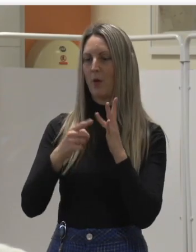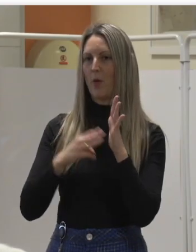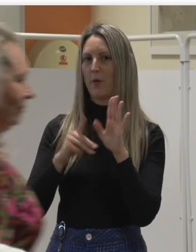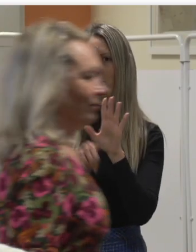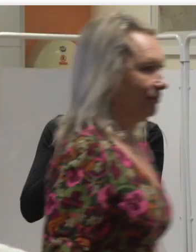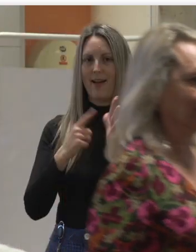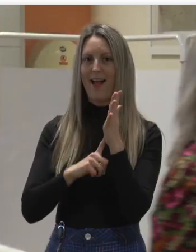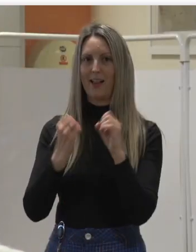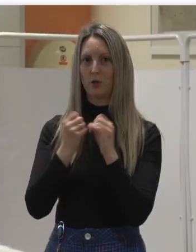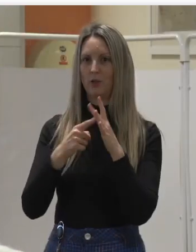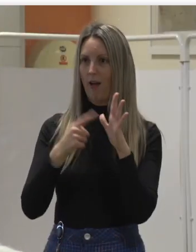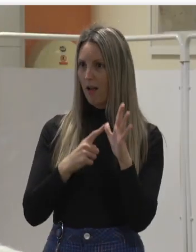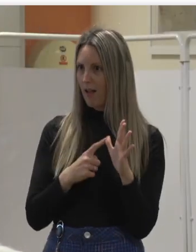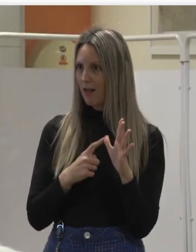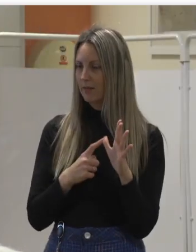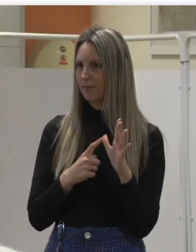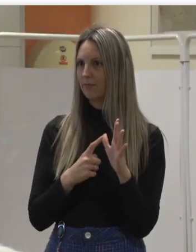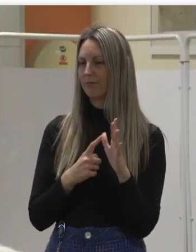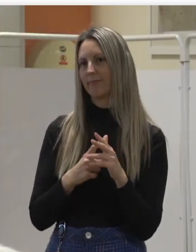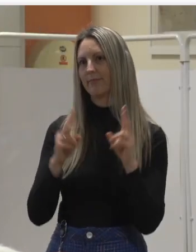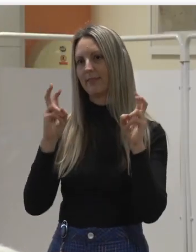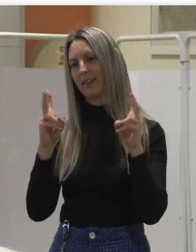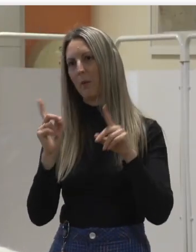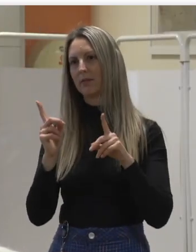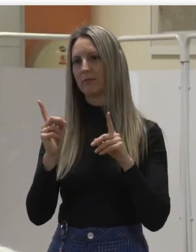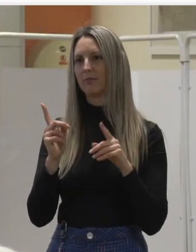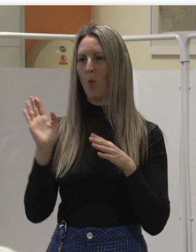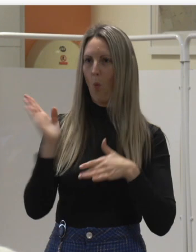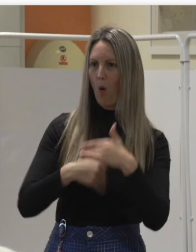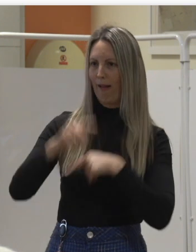title, is it in all in my head? So that's the